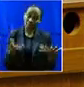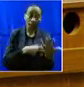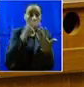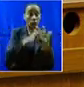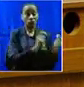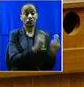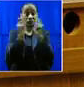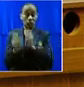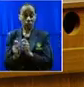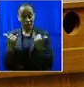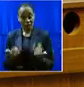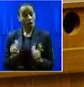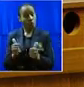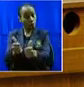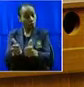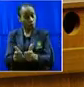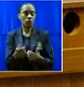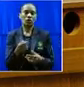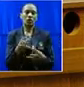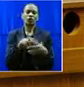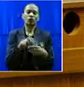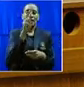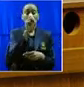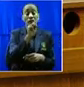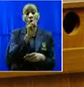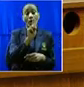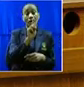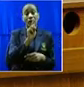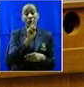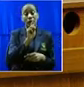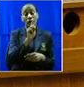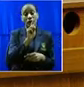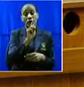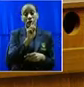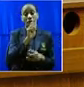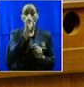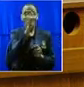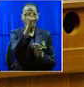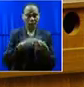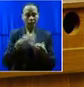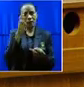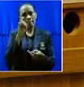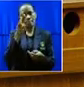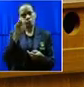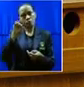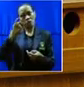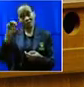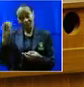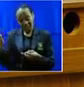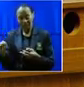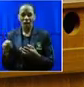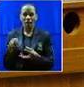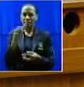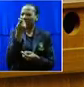currently under construction include the N1 Polokwane and the N1 Musina, with a total value of